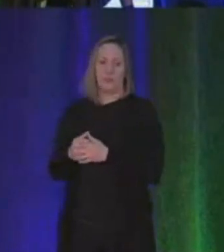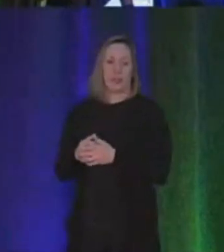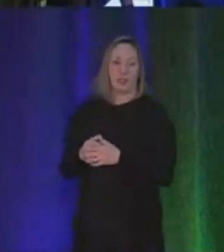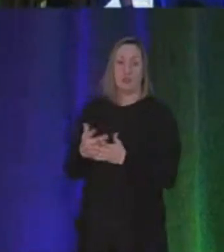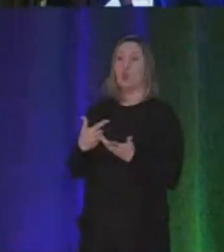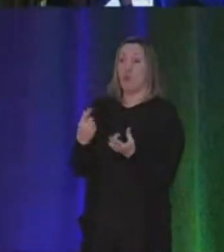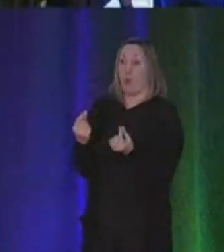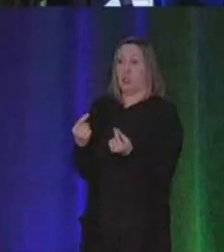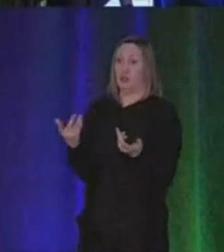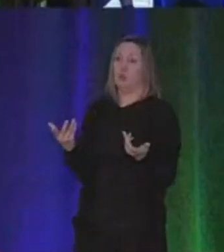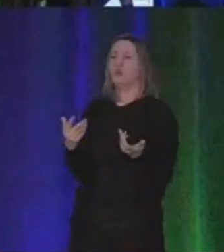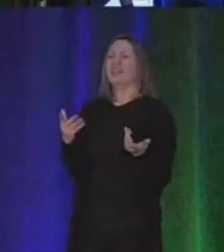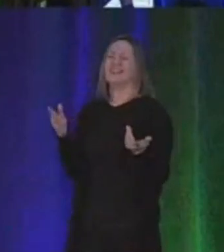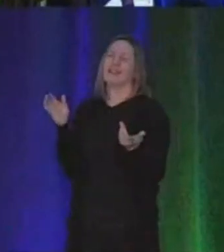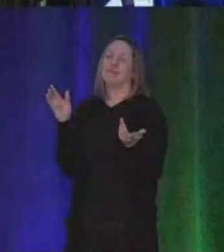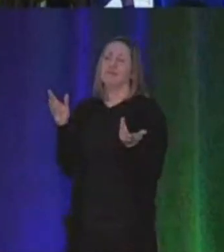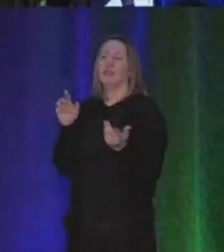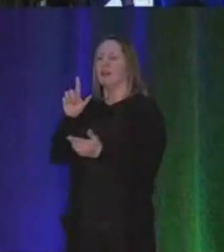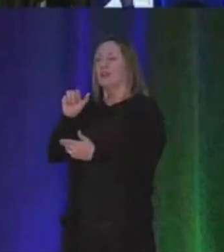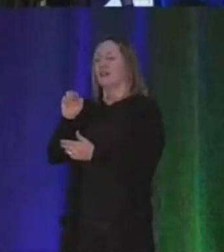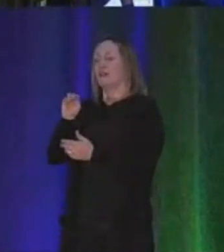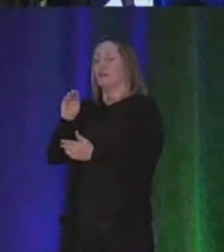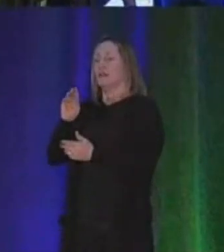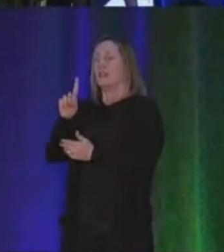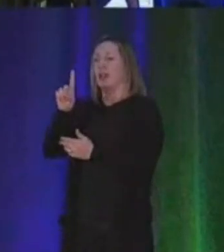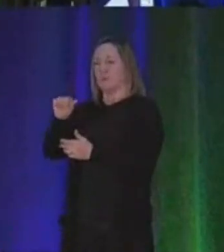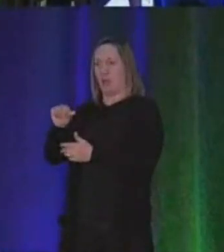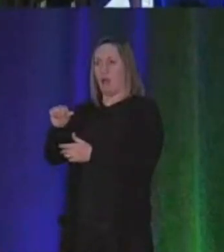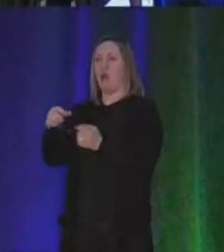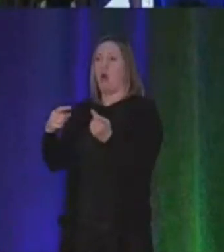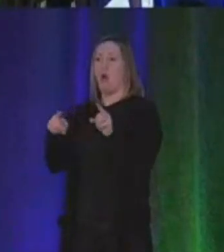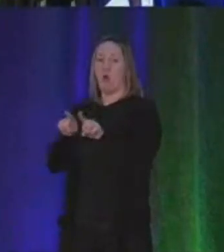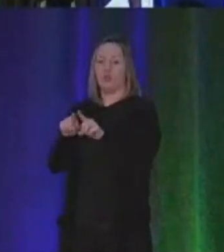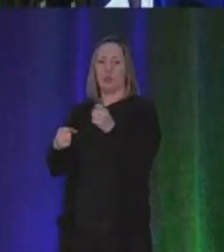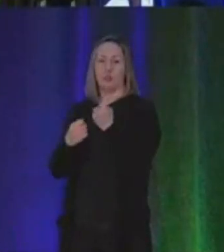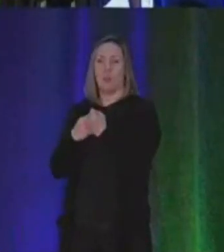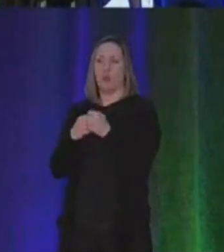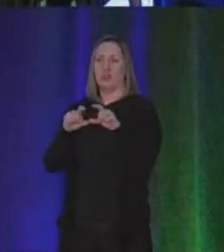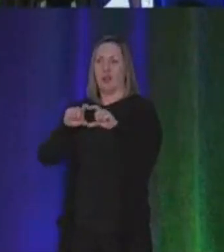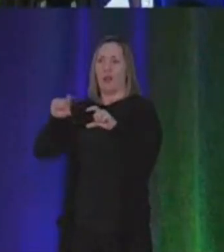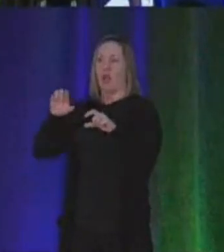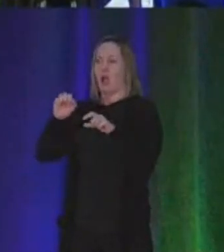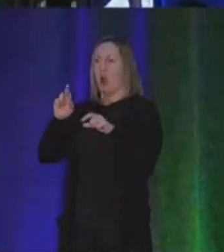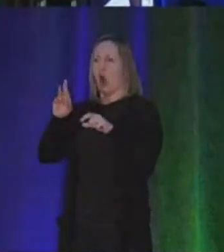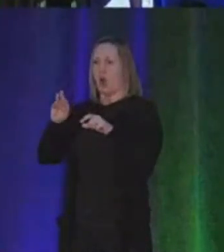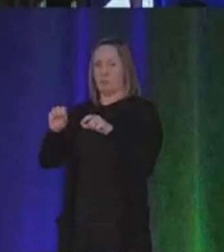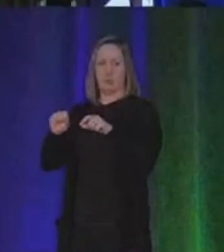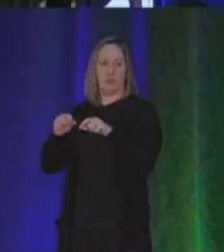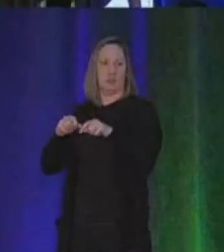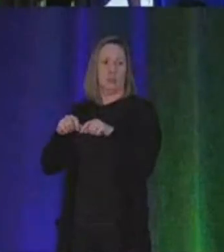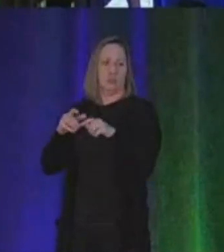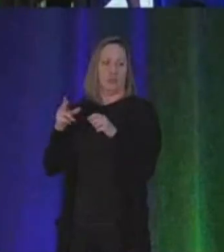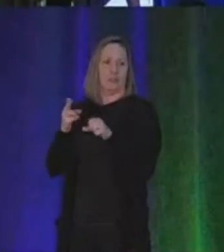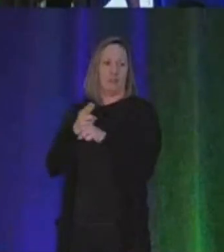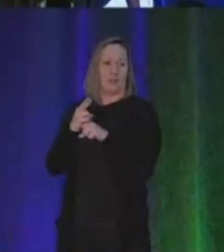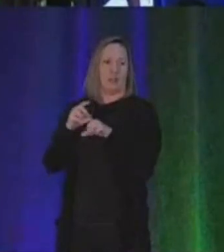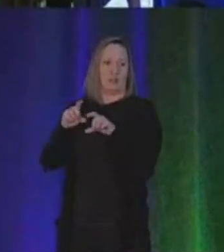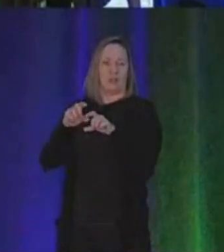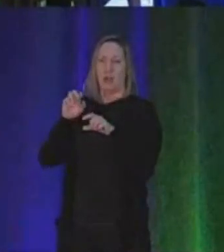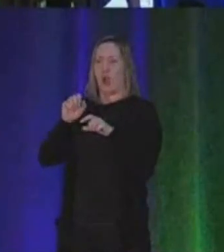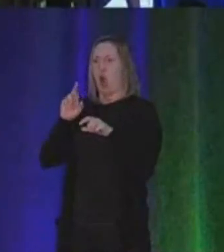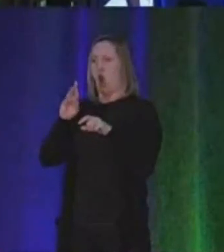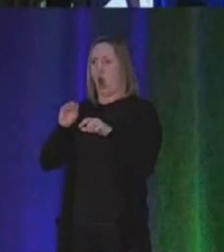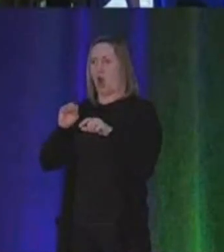So what we do here, it's kind of interesting. Lambda also supports ARM, so there's a flavor of Lambda that runs on ARM CPUs. These are a